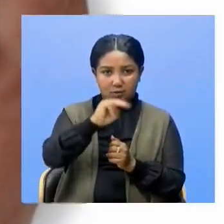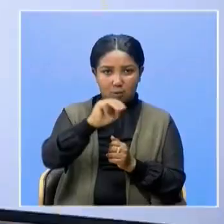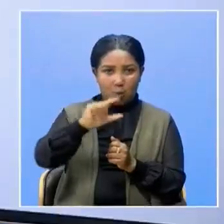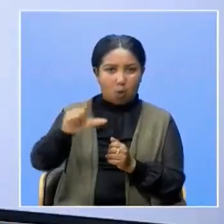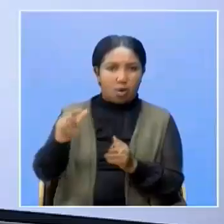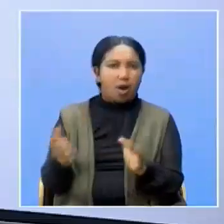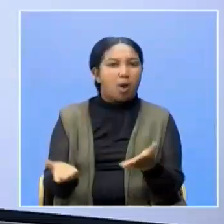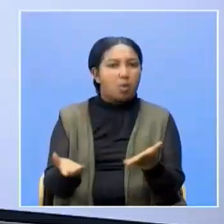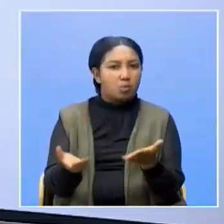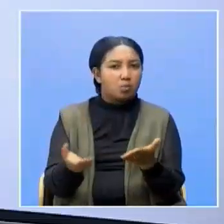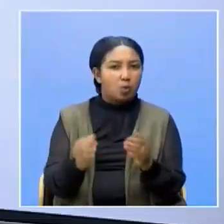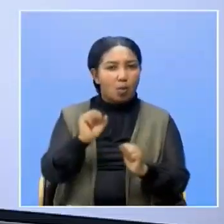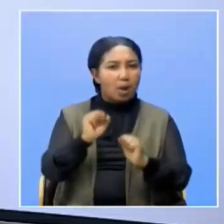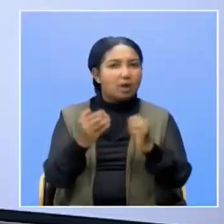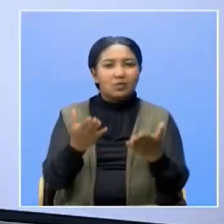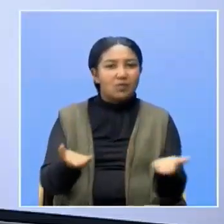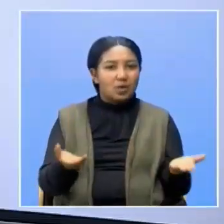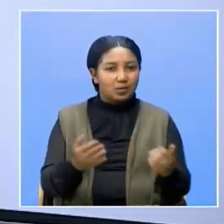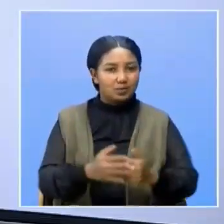How do you make it comparative?